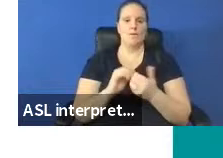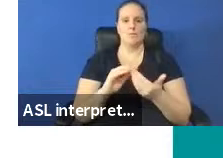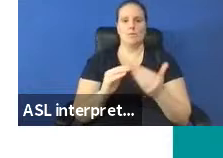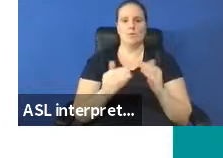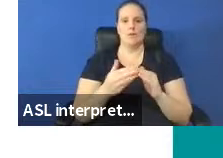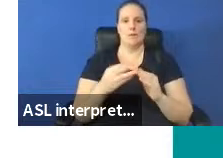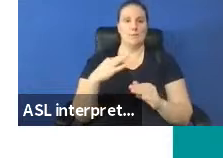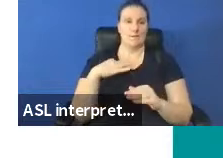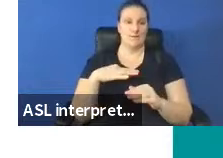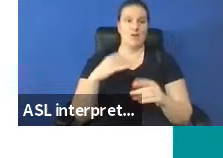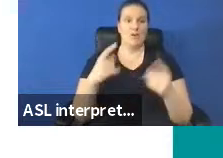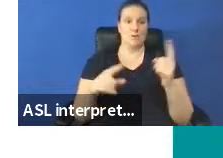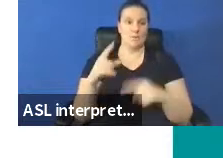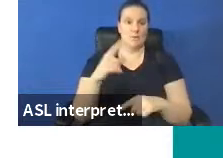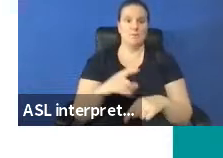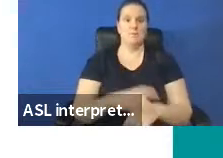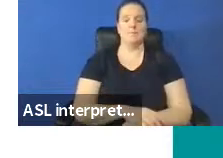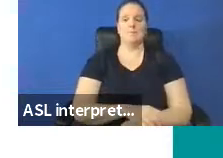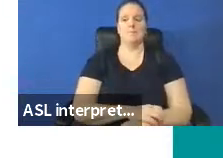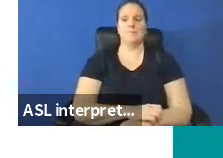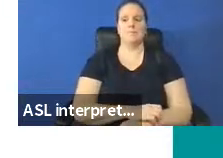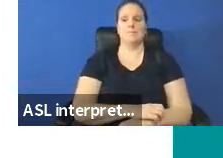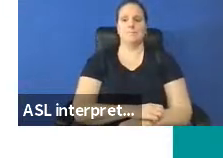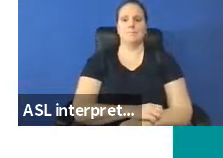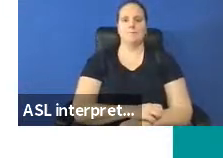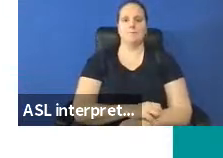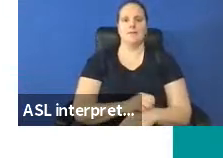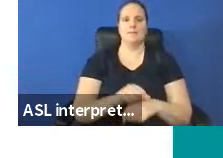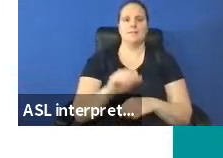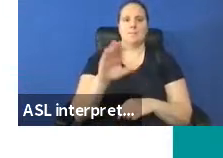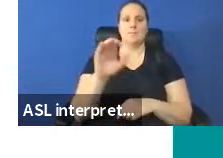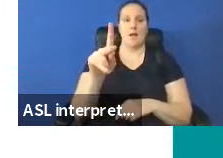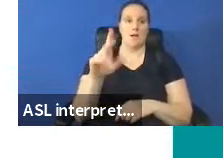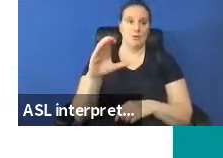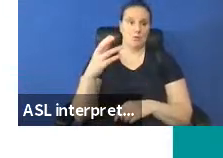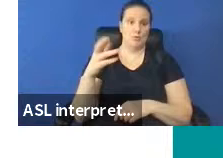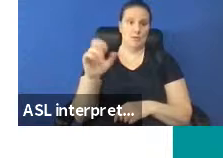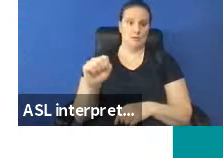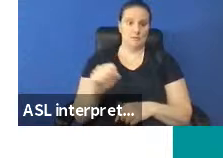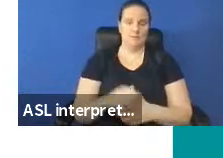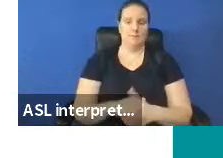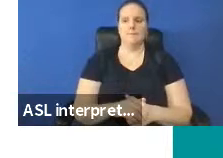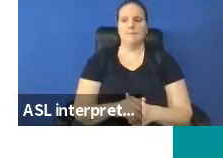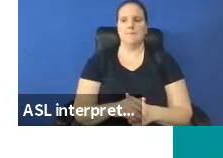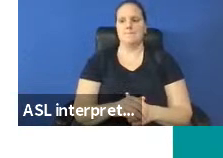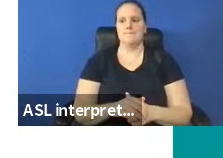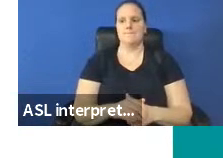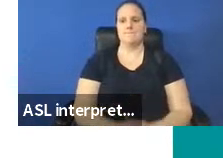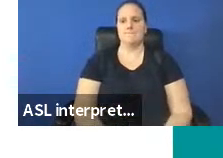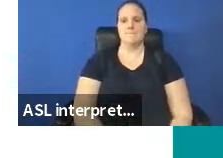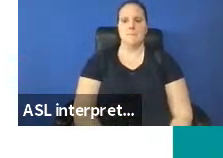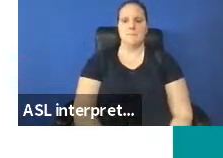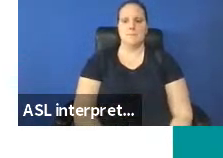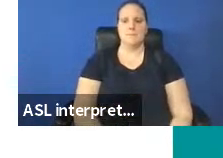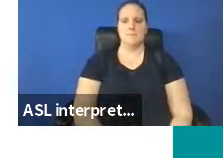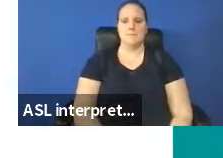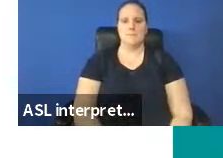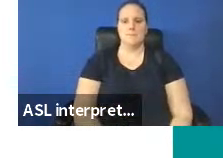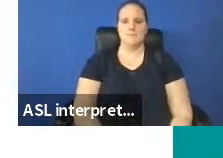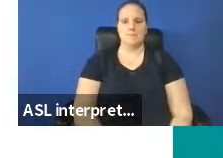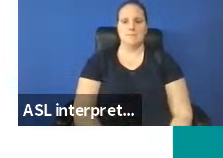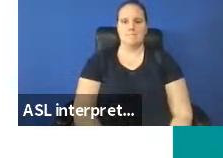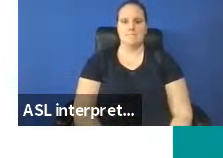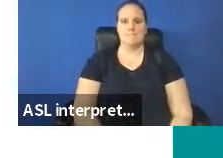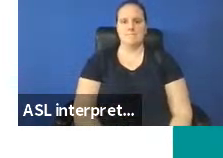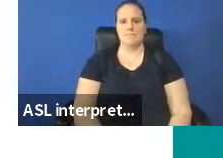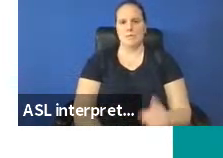benefits agreement. And I'll send it back to you, Chris. That's perfect. Thank you.